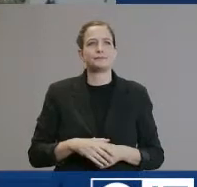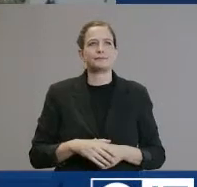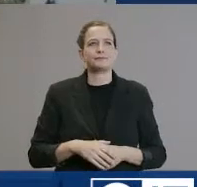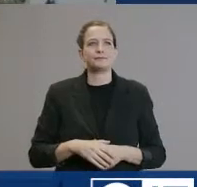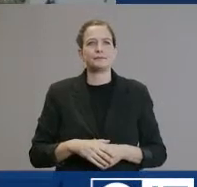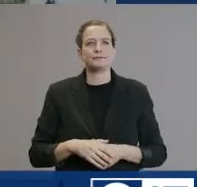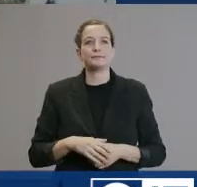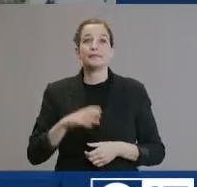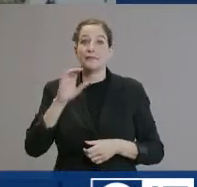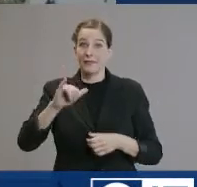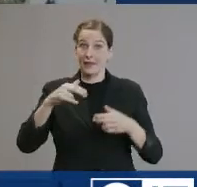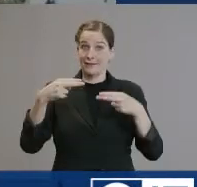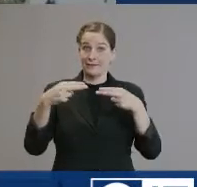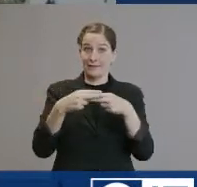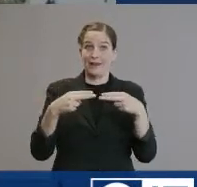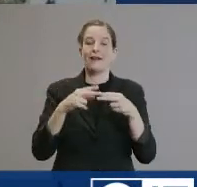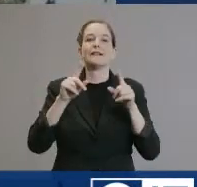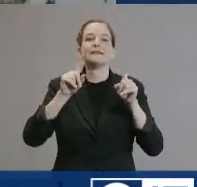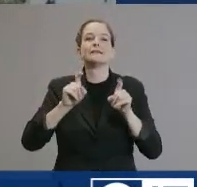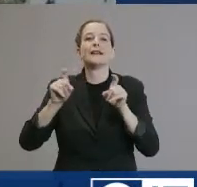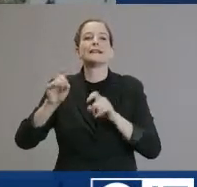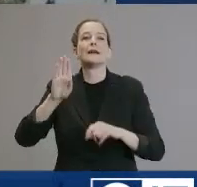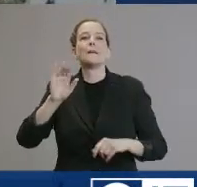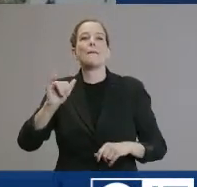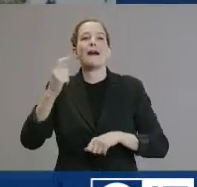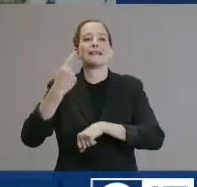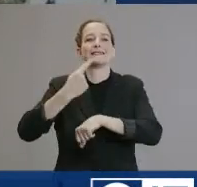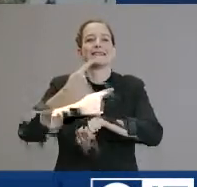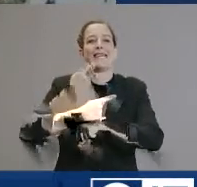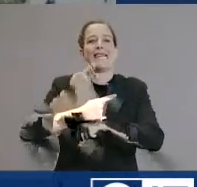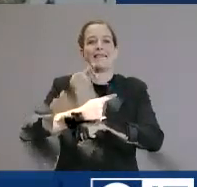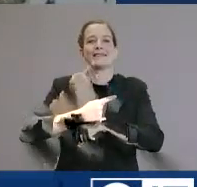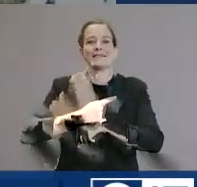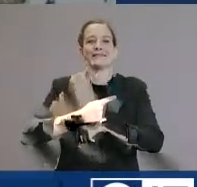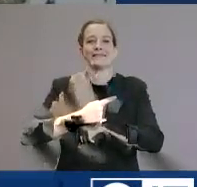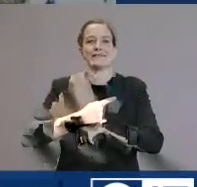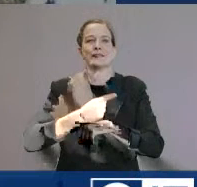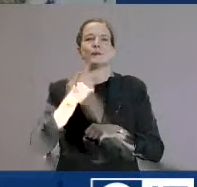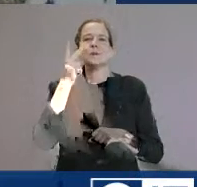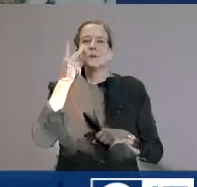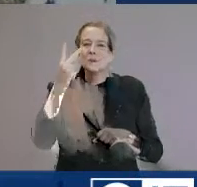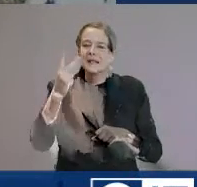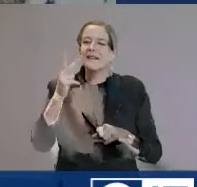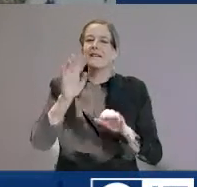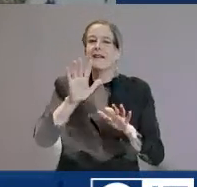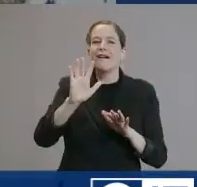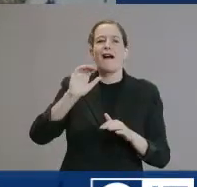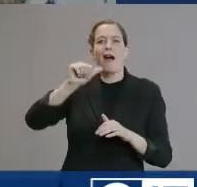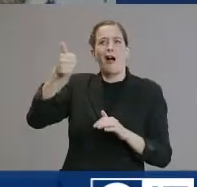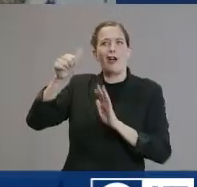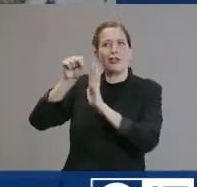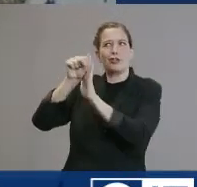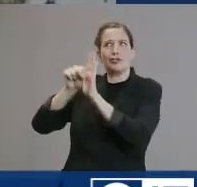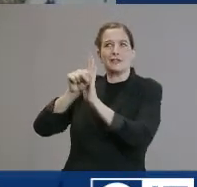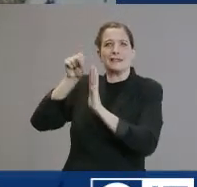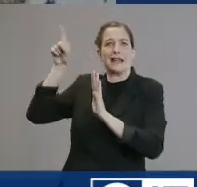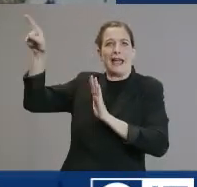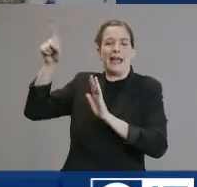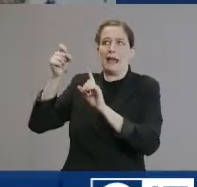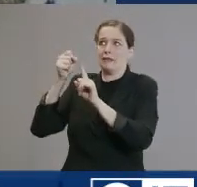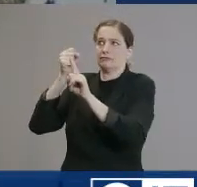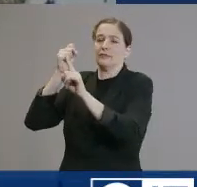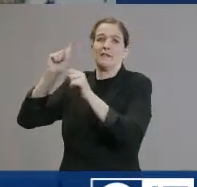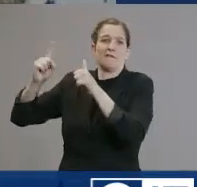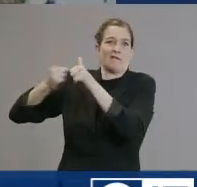was an issue. Also, other states were getting hit before we were hit. They were getting hit harder. We've been able to have, I